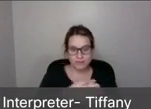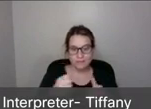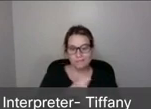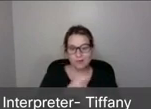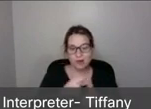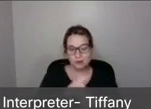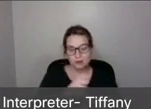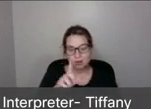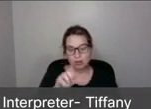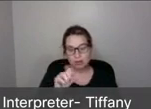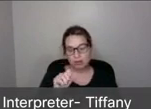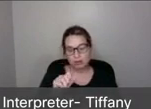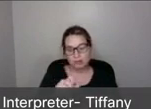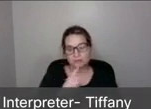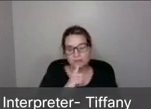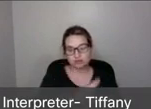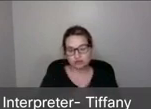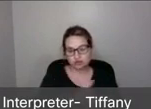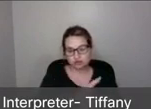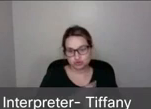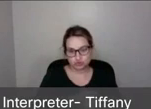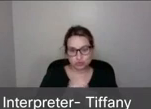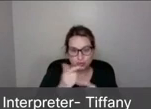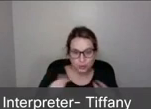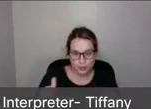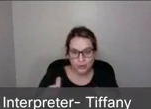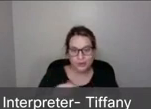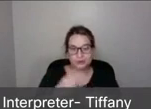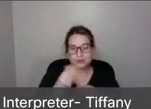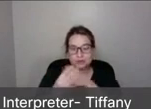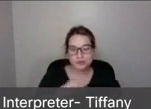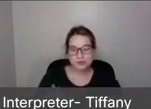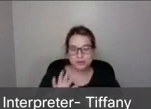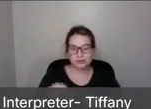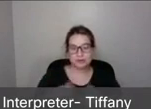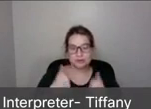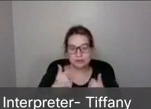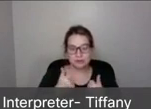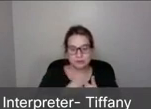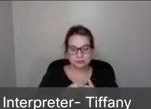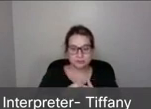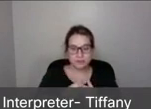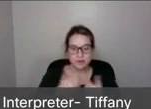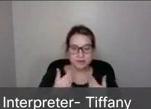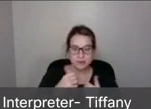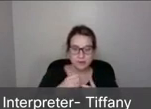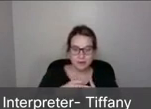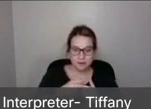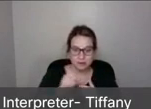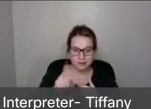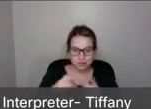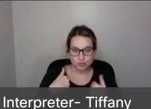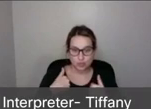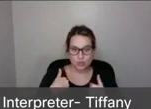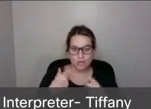figuratively to preserve their lands, their languages, their cultures, and their lives. They deserve to have a fighting chance to be able to